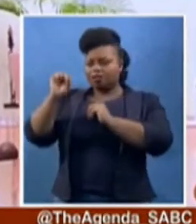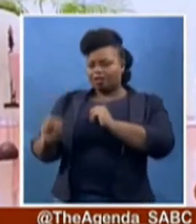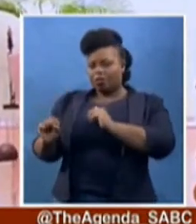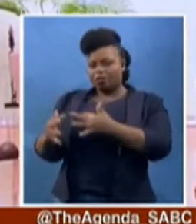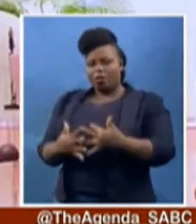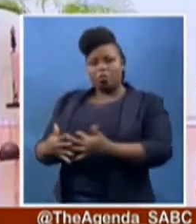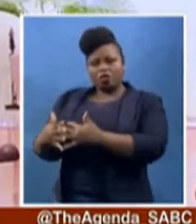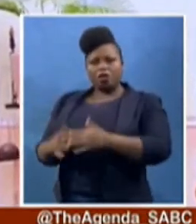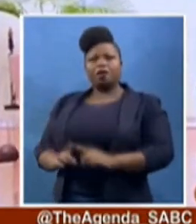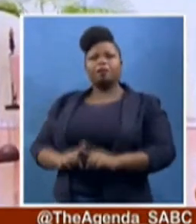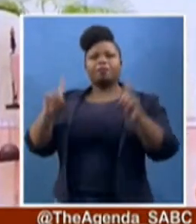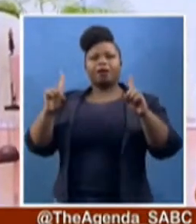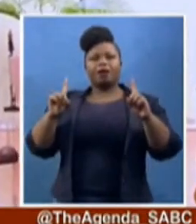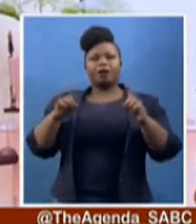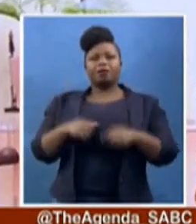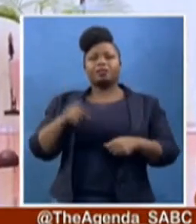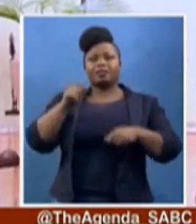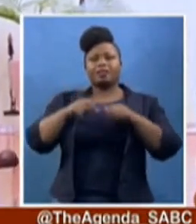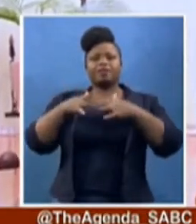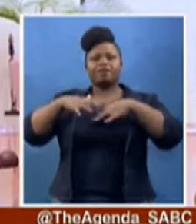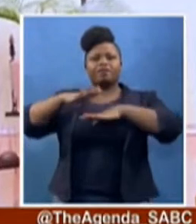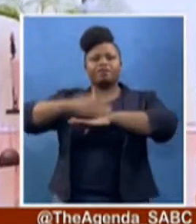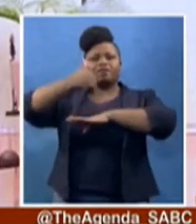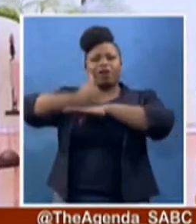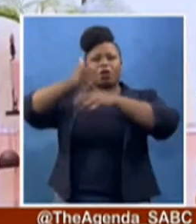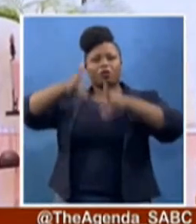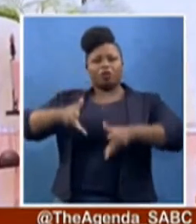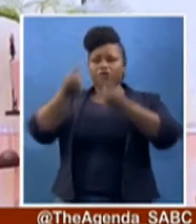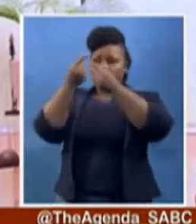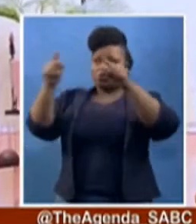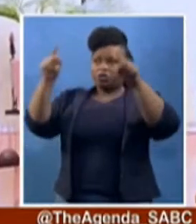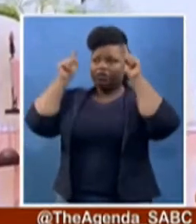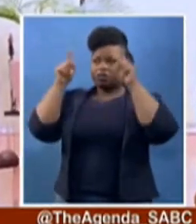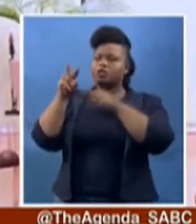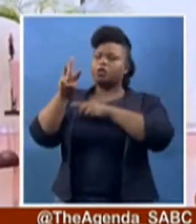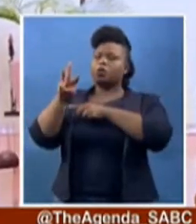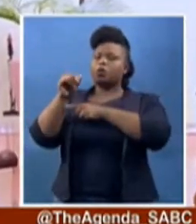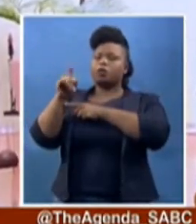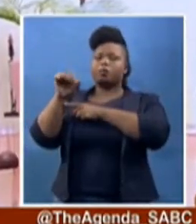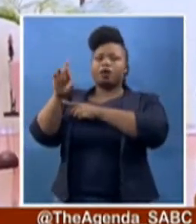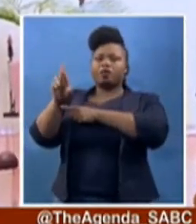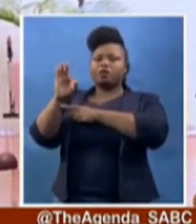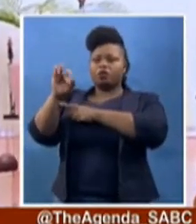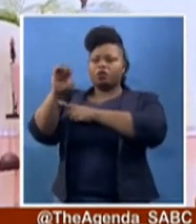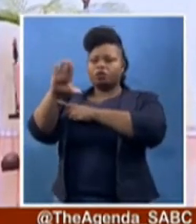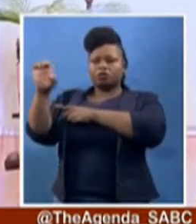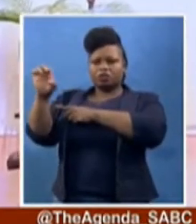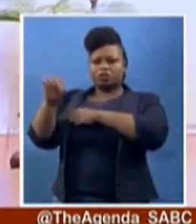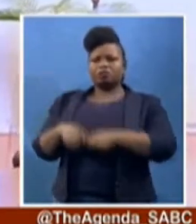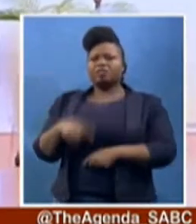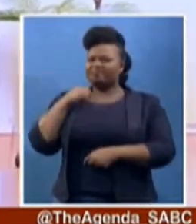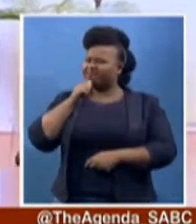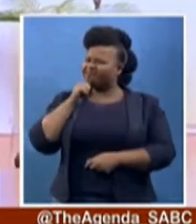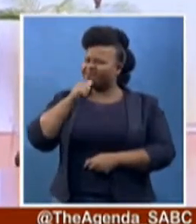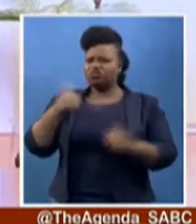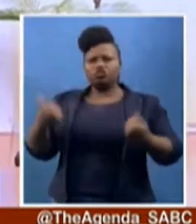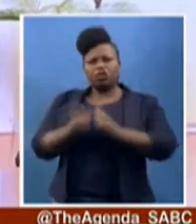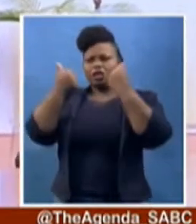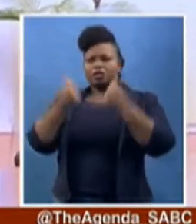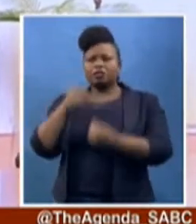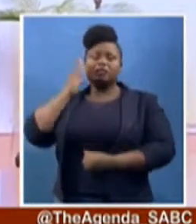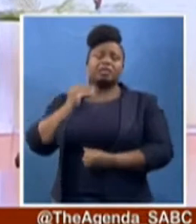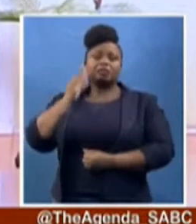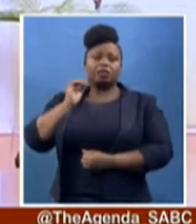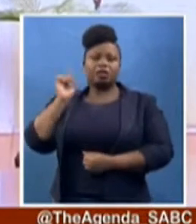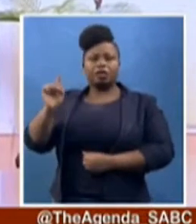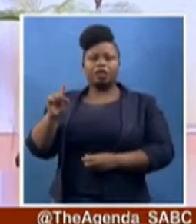embraced what was possible in spite of the circumstances they faced. They were emboldened by